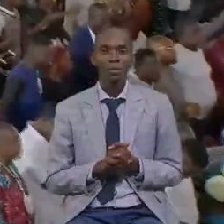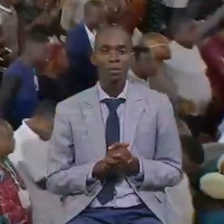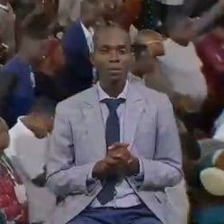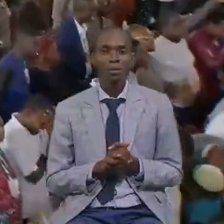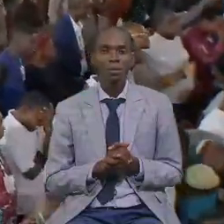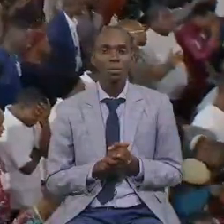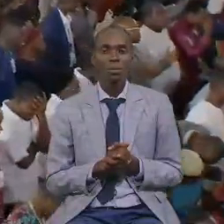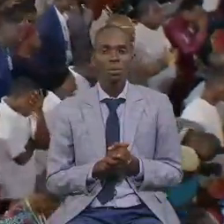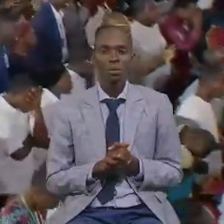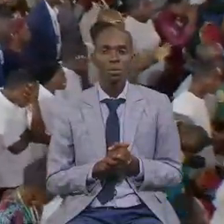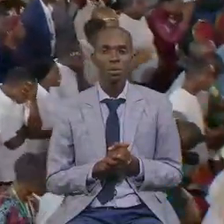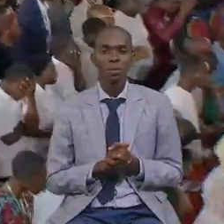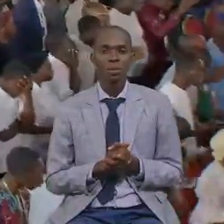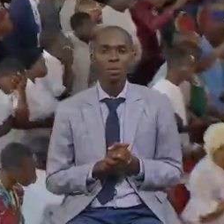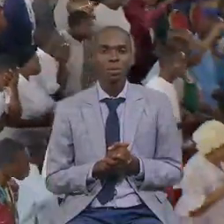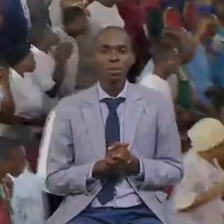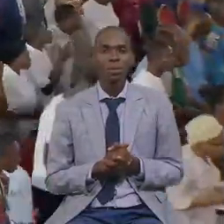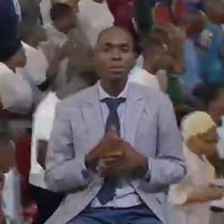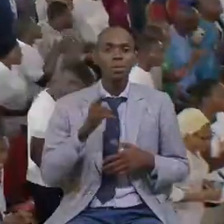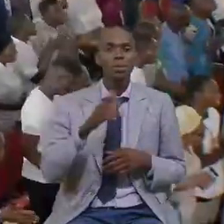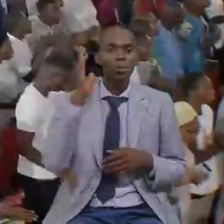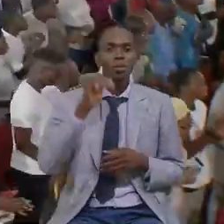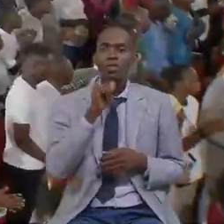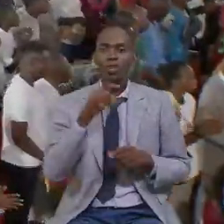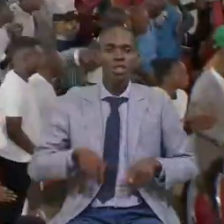You will not live in mediocrity.